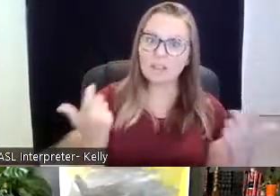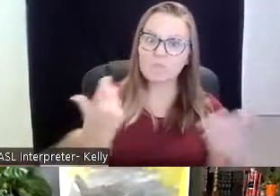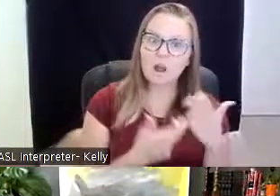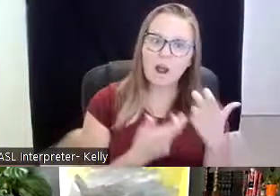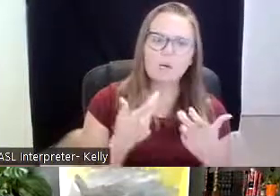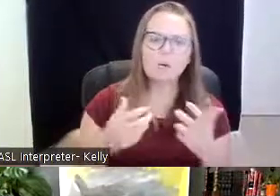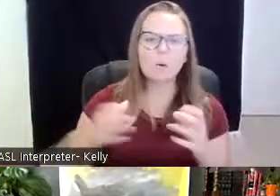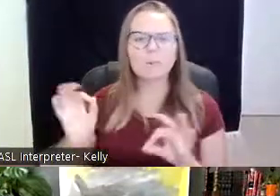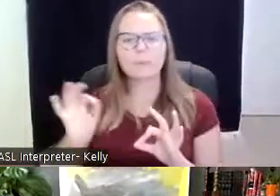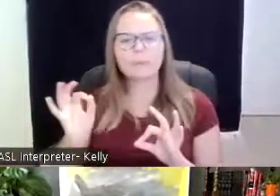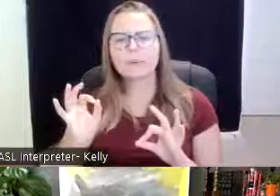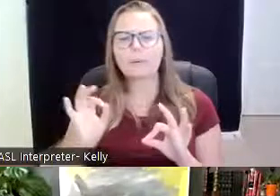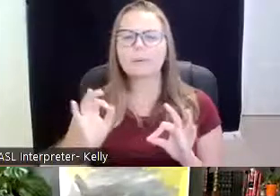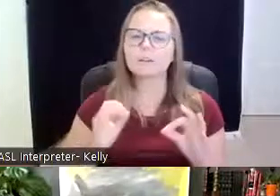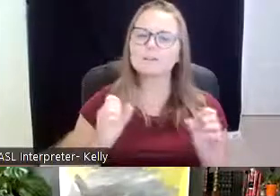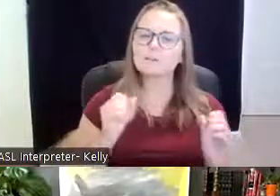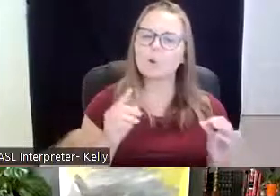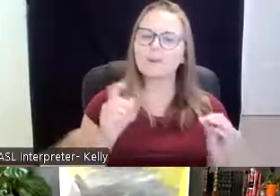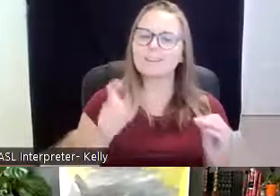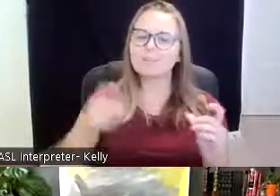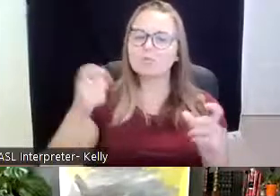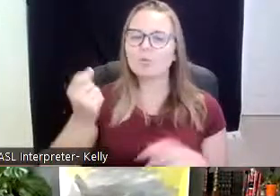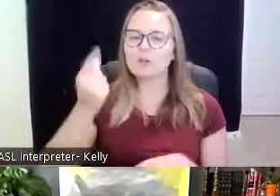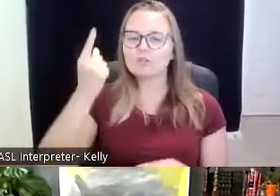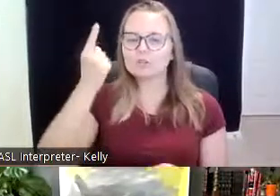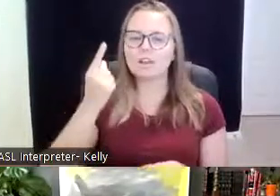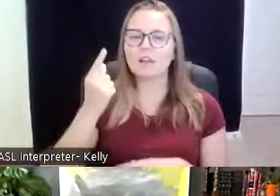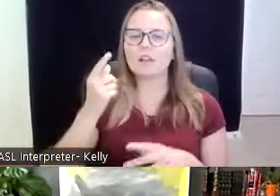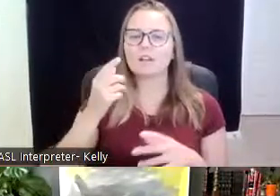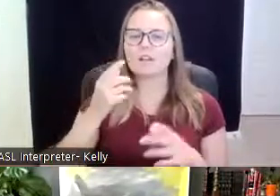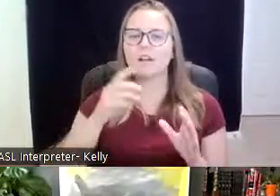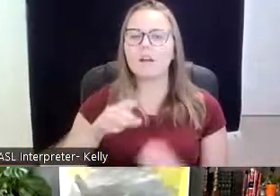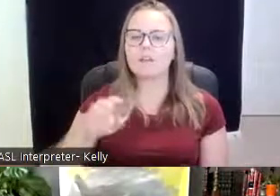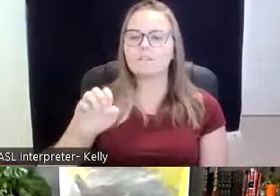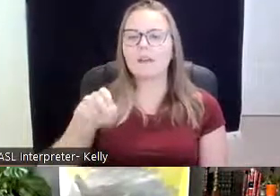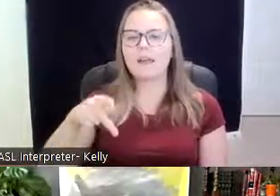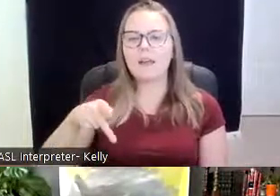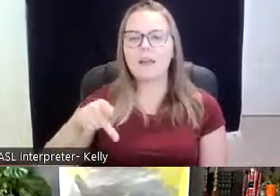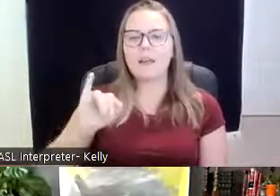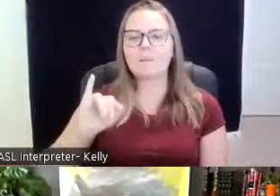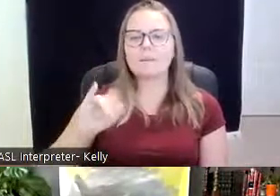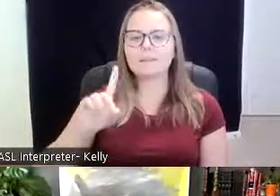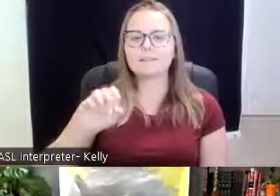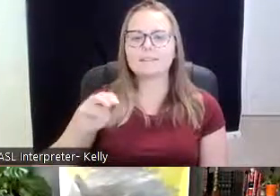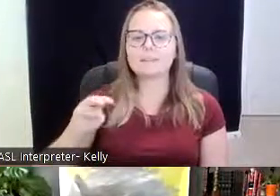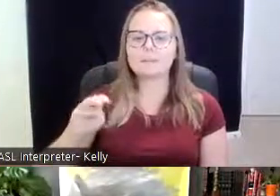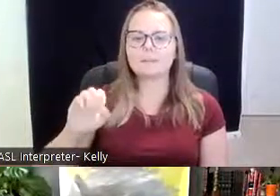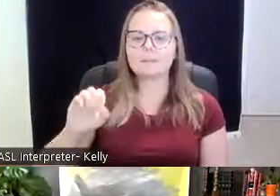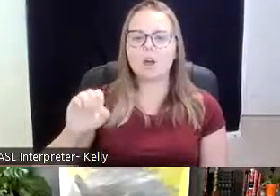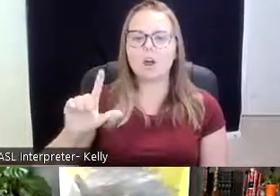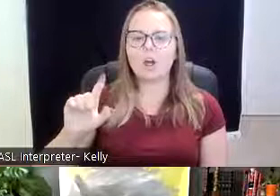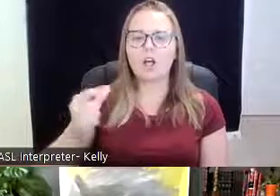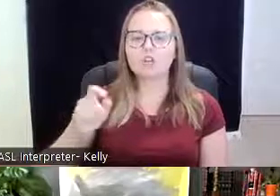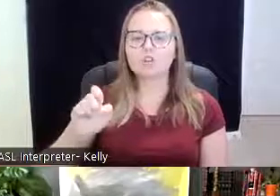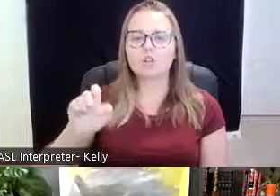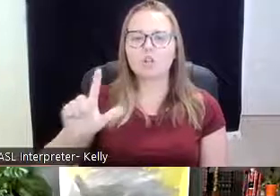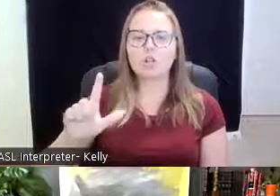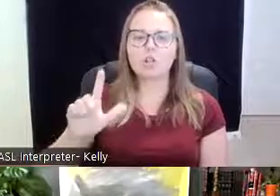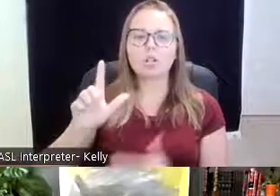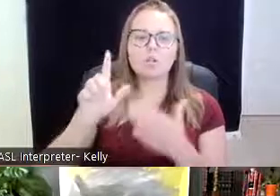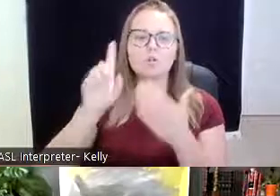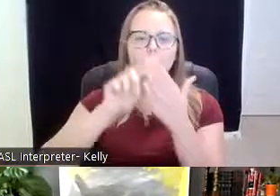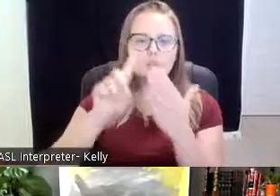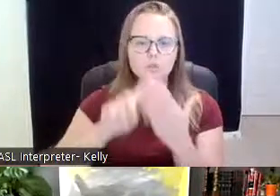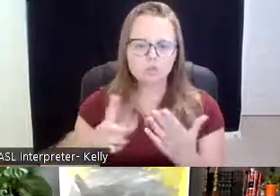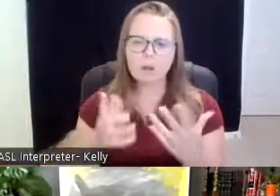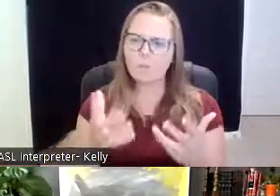to understand this, this comes from decades of epidemiological research. And in my own research, I sought to determine the